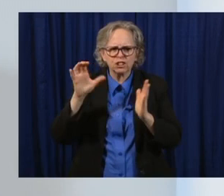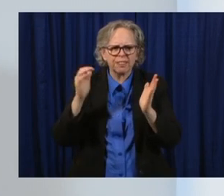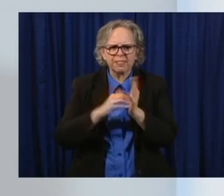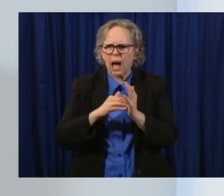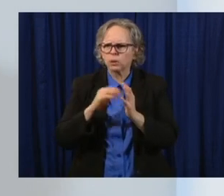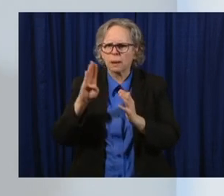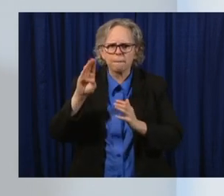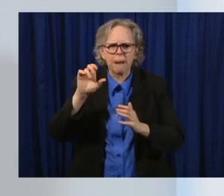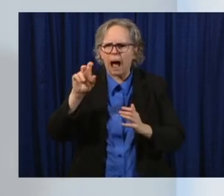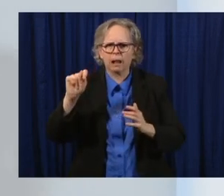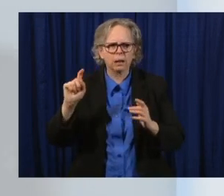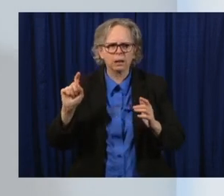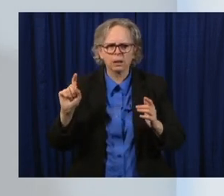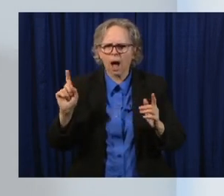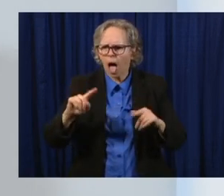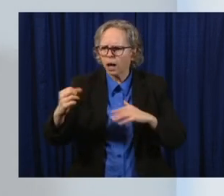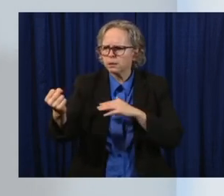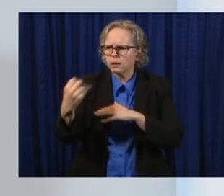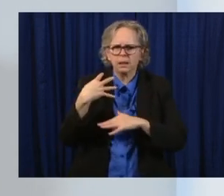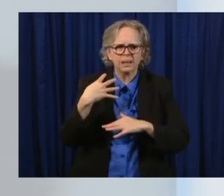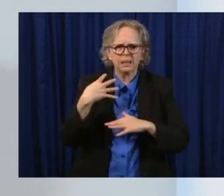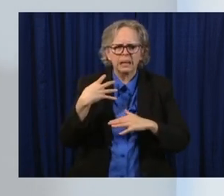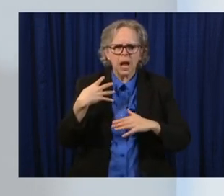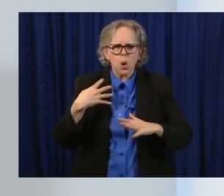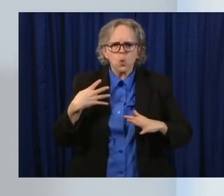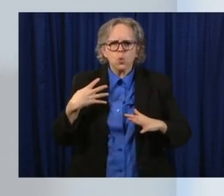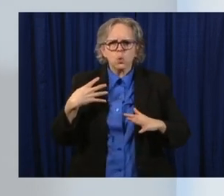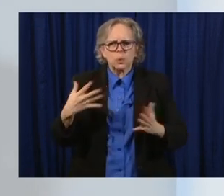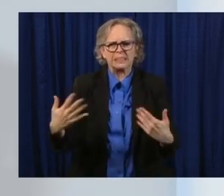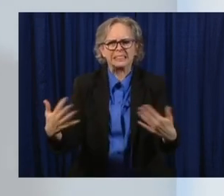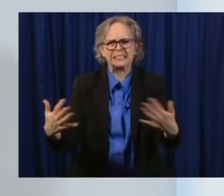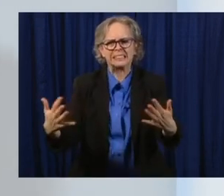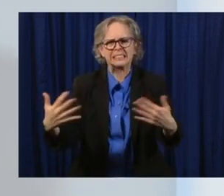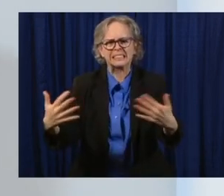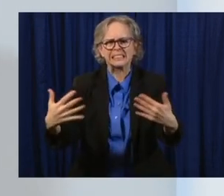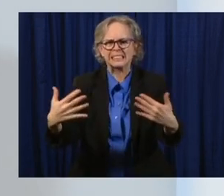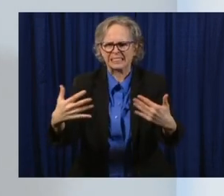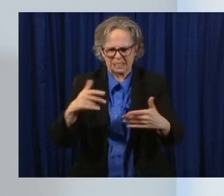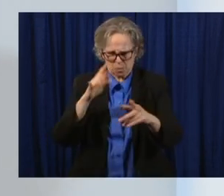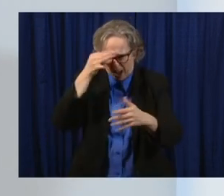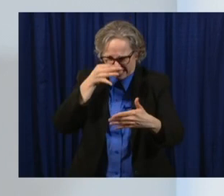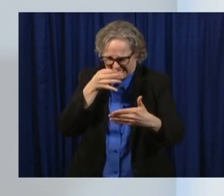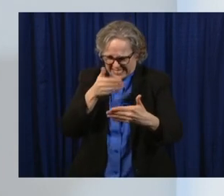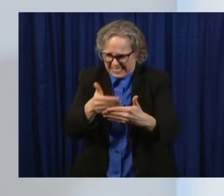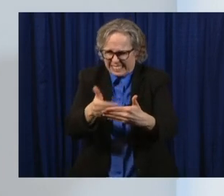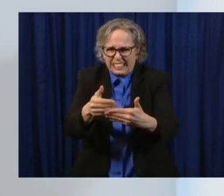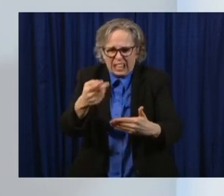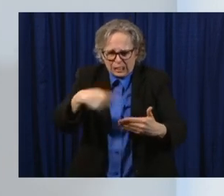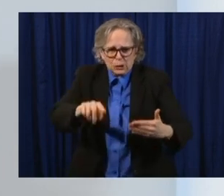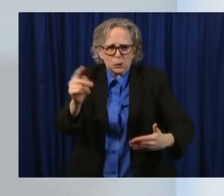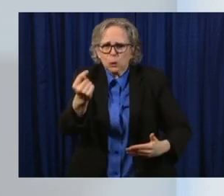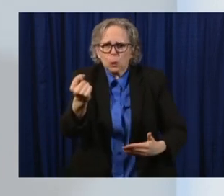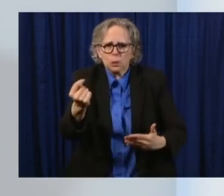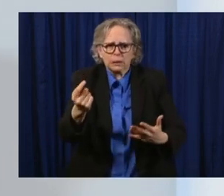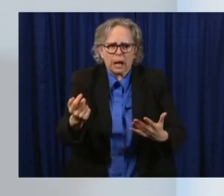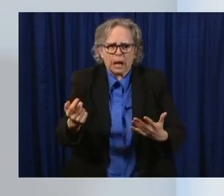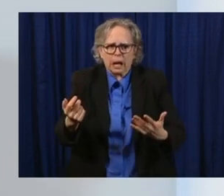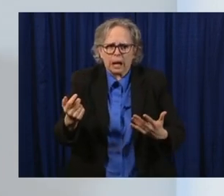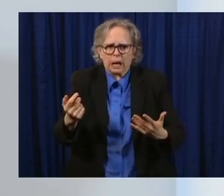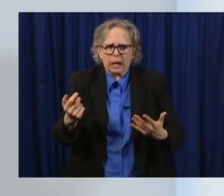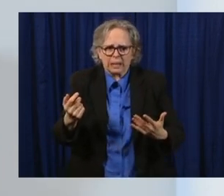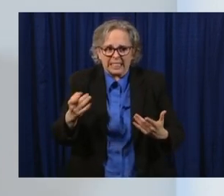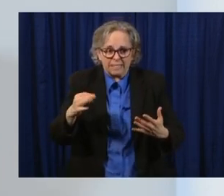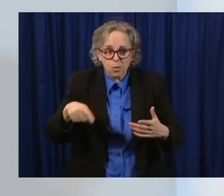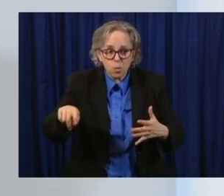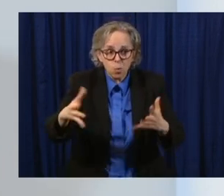been returned yet, and it's time to get that done. And there's still time to request your ballot. If you want to do that, you got to do it quickly. You got to get